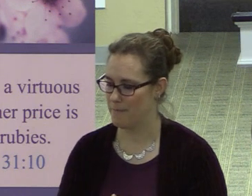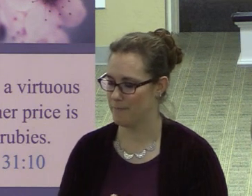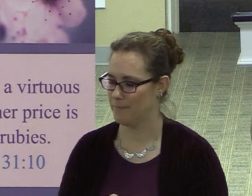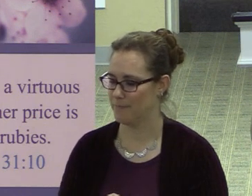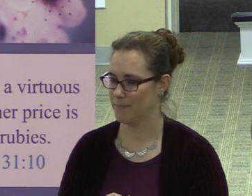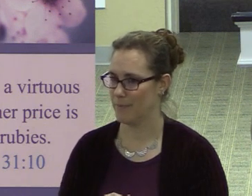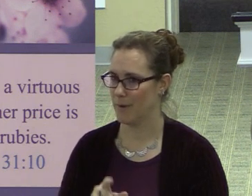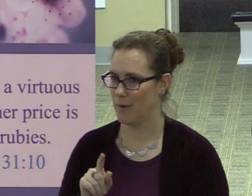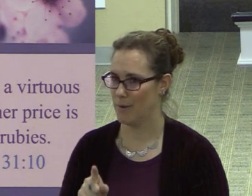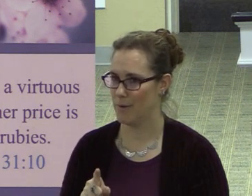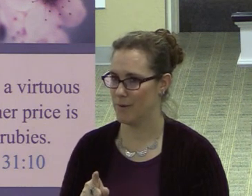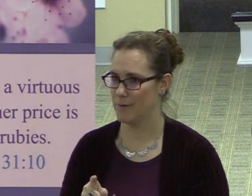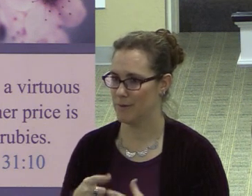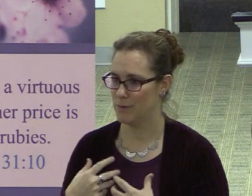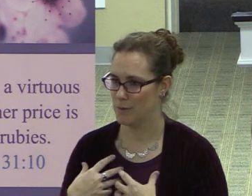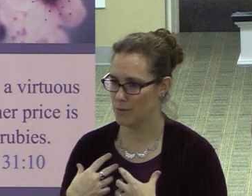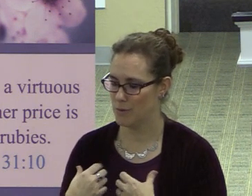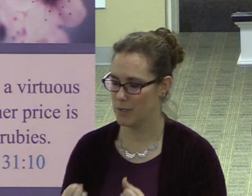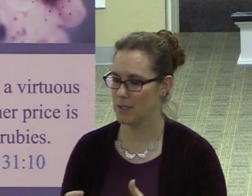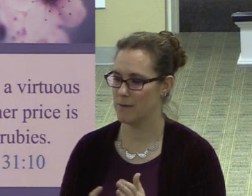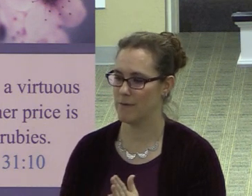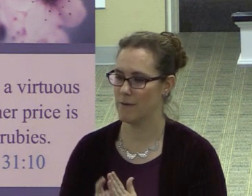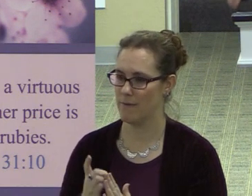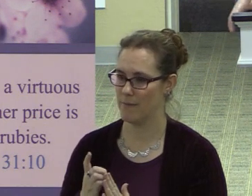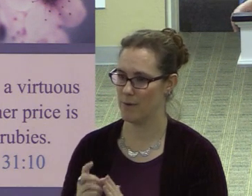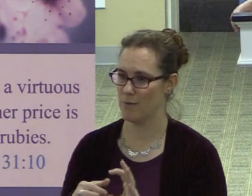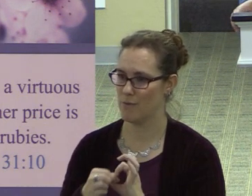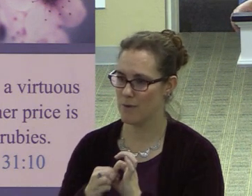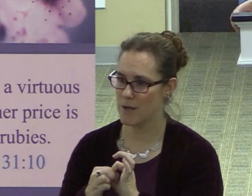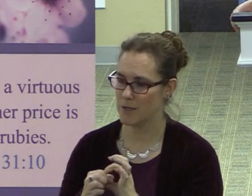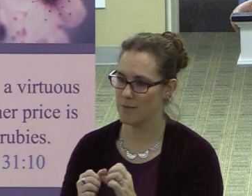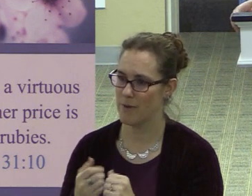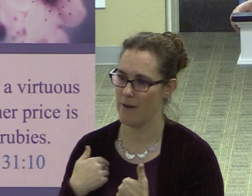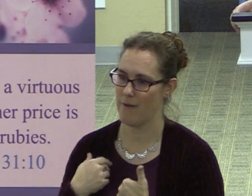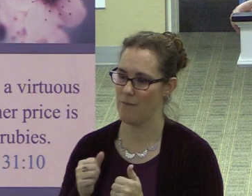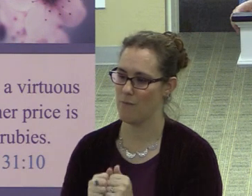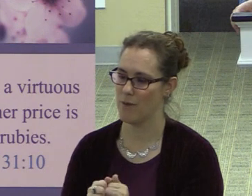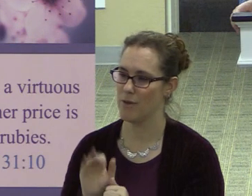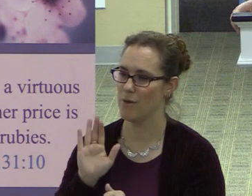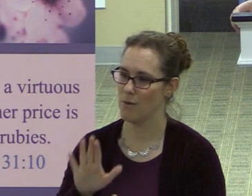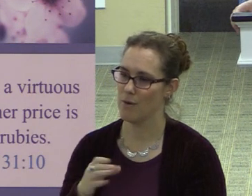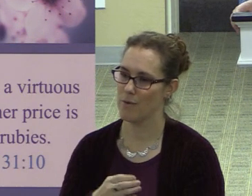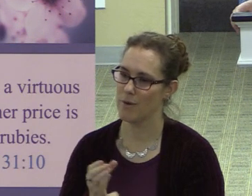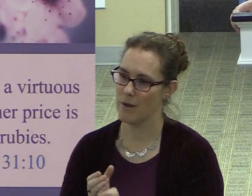And you're actually strengthening and developing the most important relationship you have with the Creator.